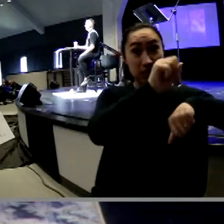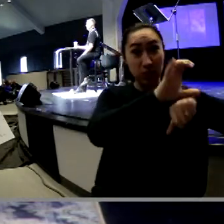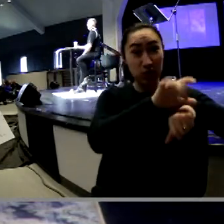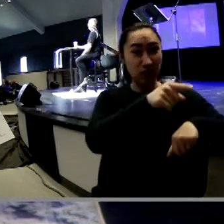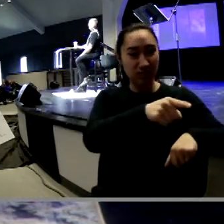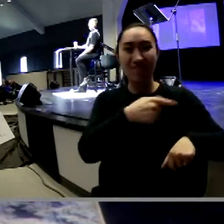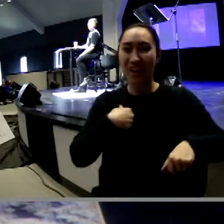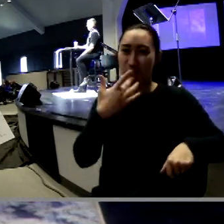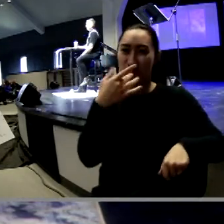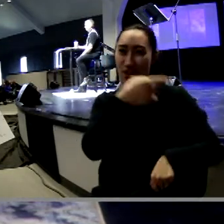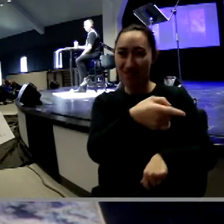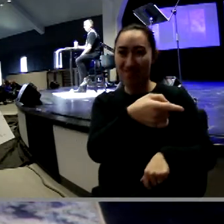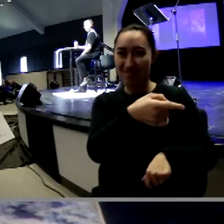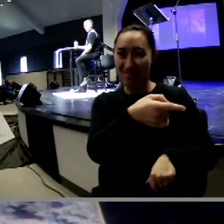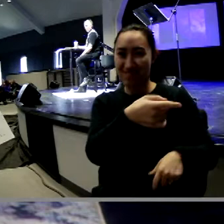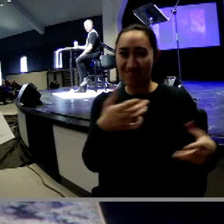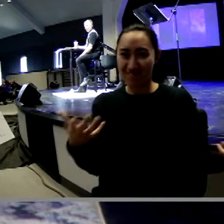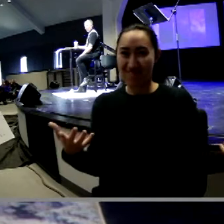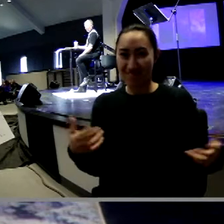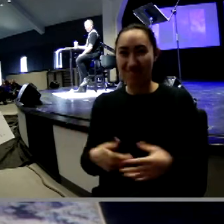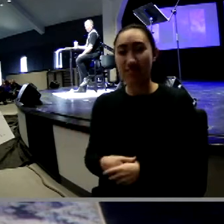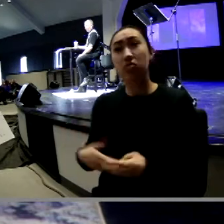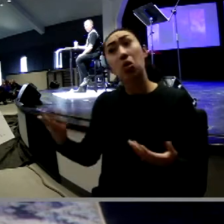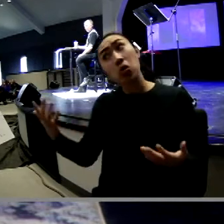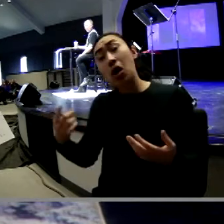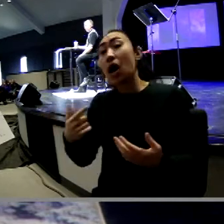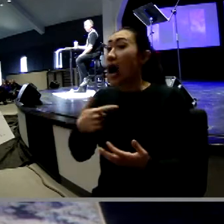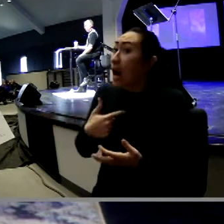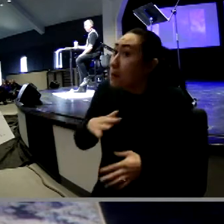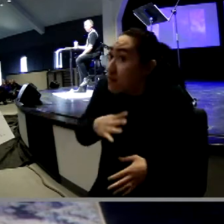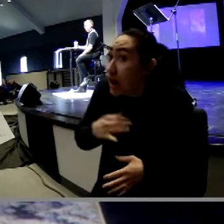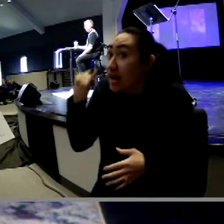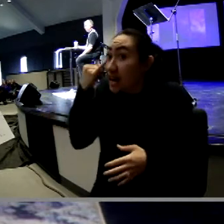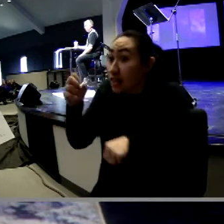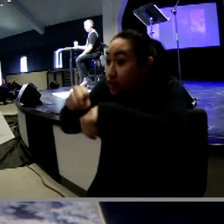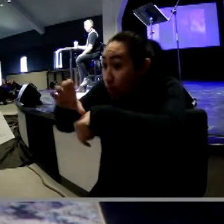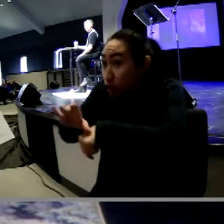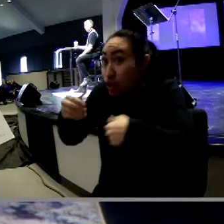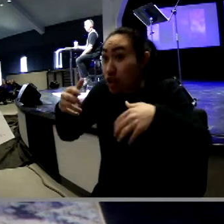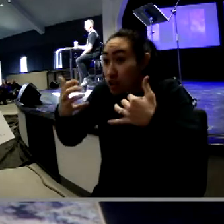I'm not saying I wouldn't mind if we had 12,000 people,